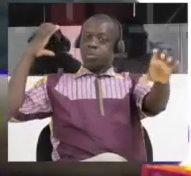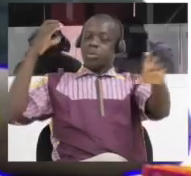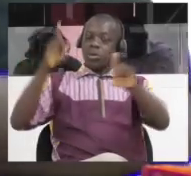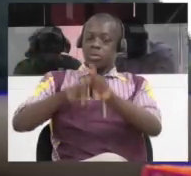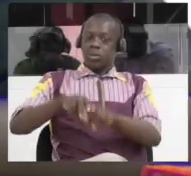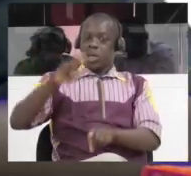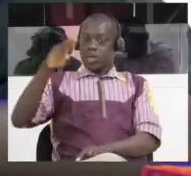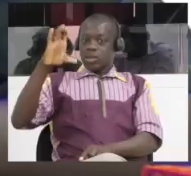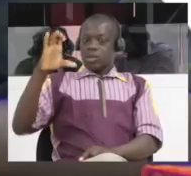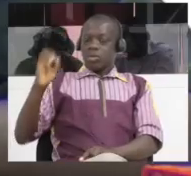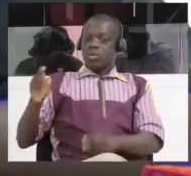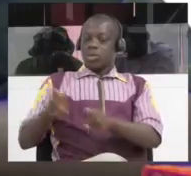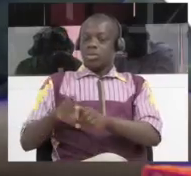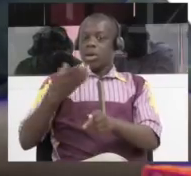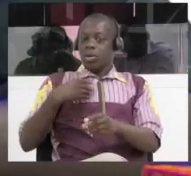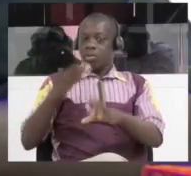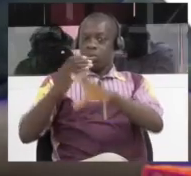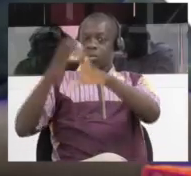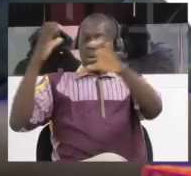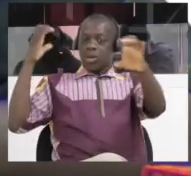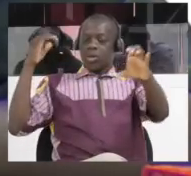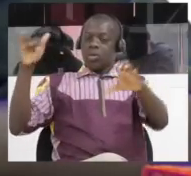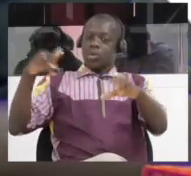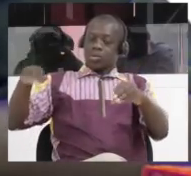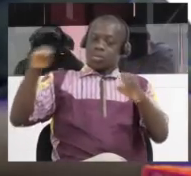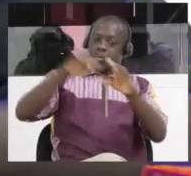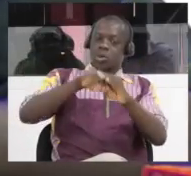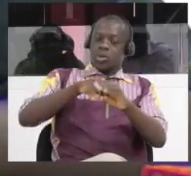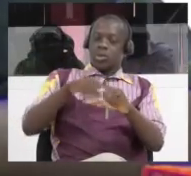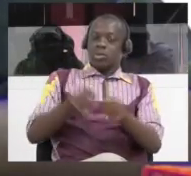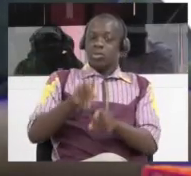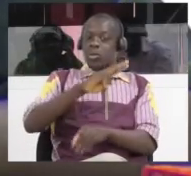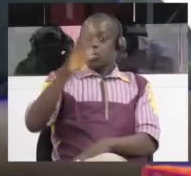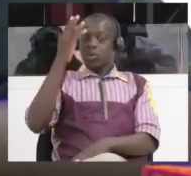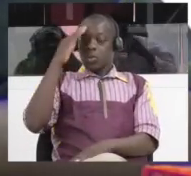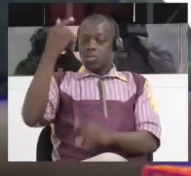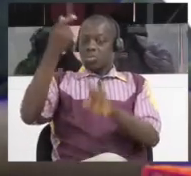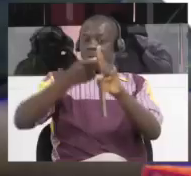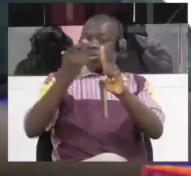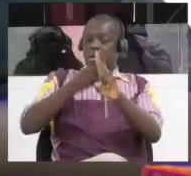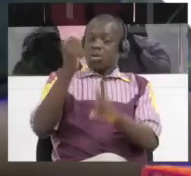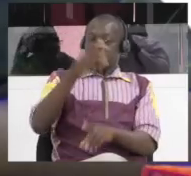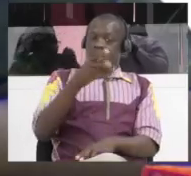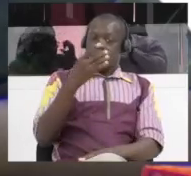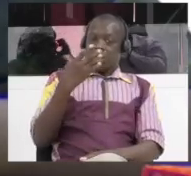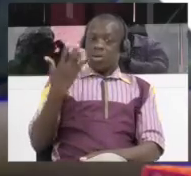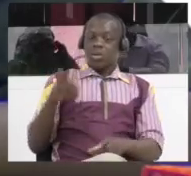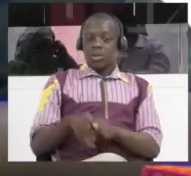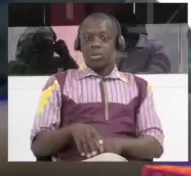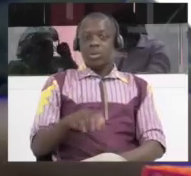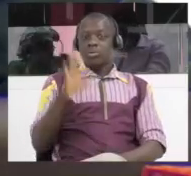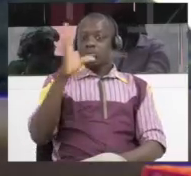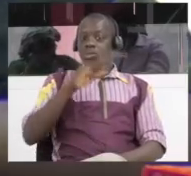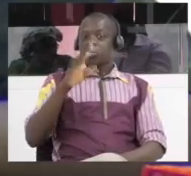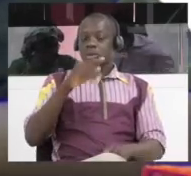that they joined collectively. I didn't know what their salaries was, but there was talk that they were being paid in foreign